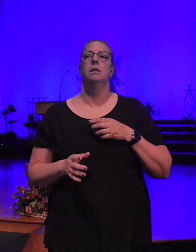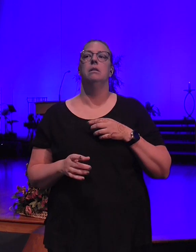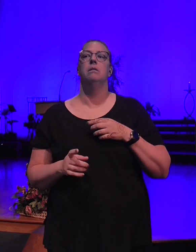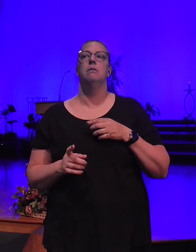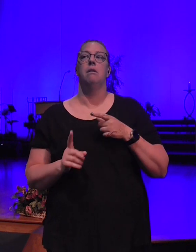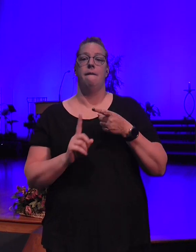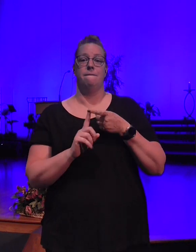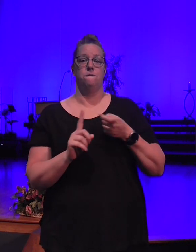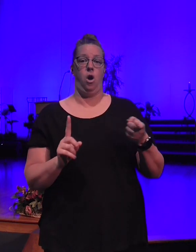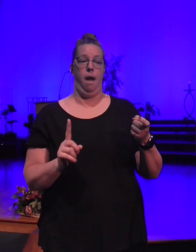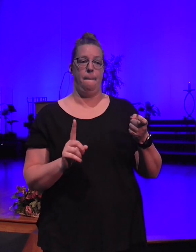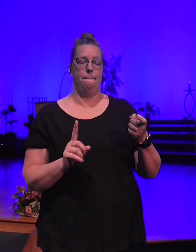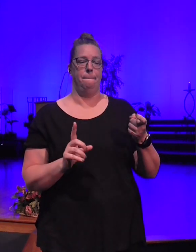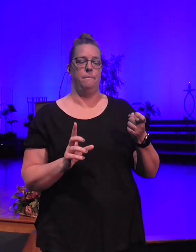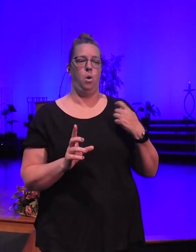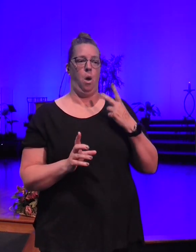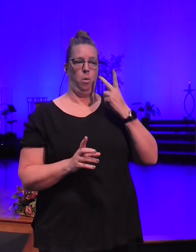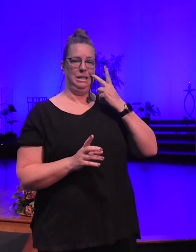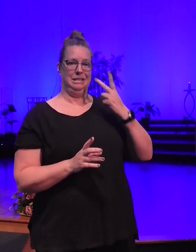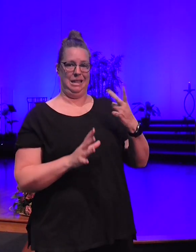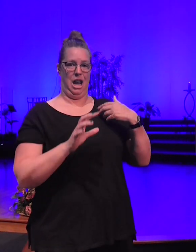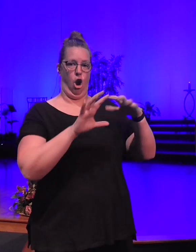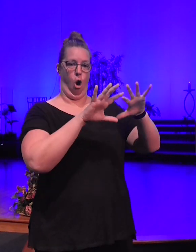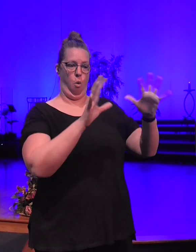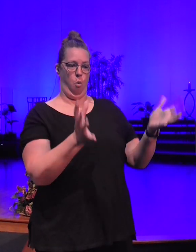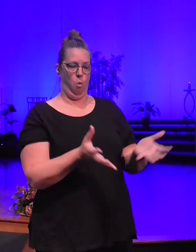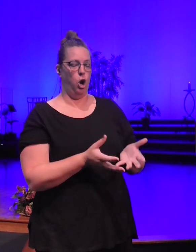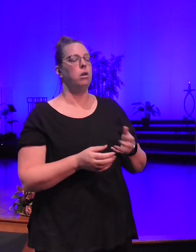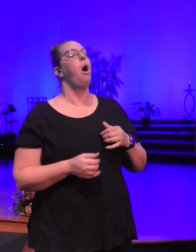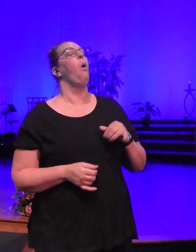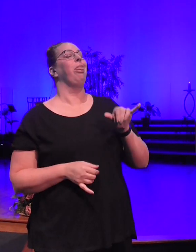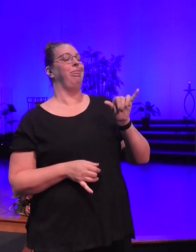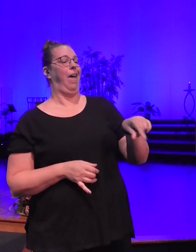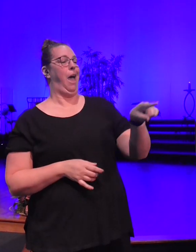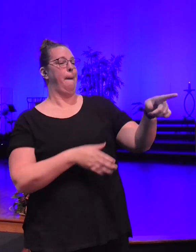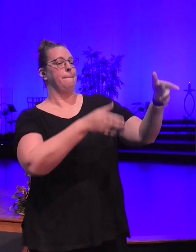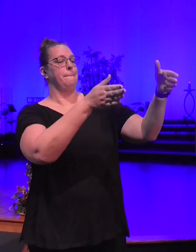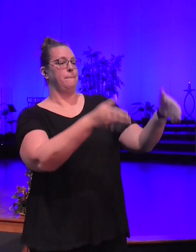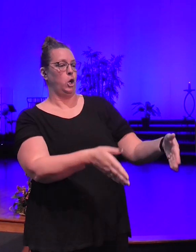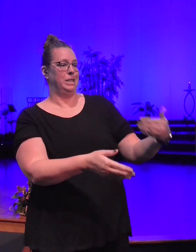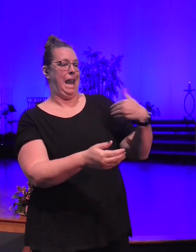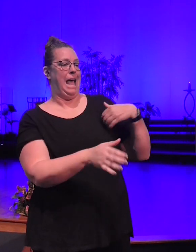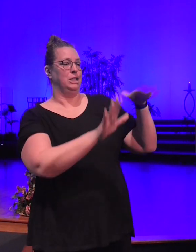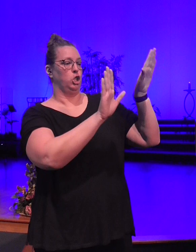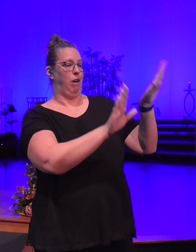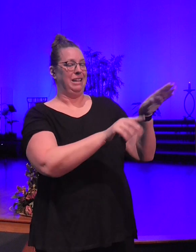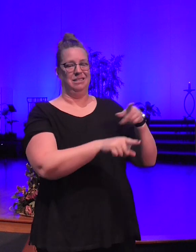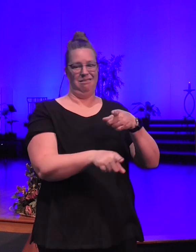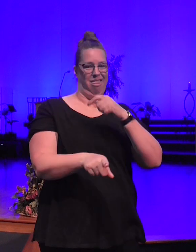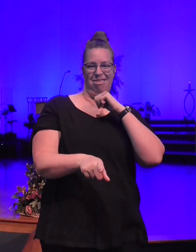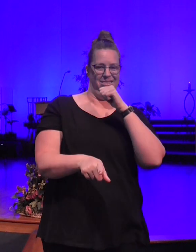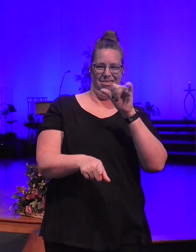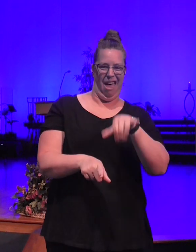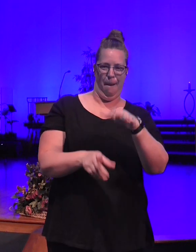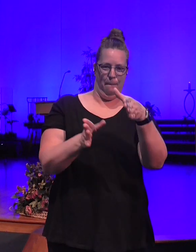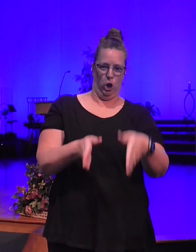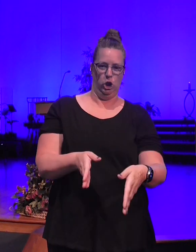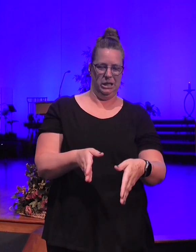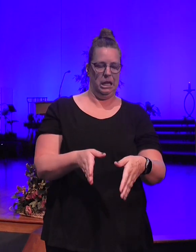appearances of our world, we can say, well, yeah, that person has greatness in them, but that person not so much. But the truth